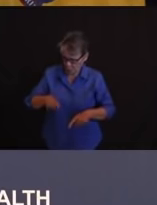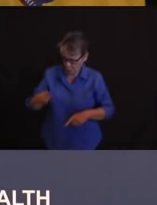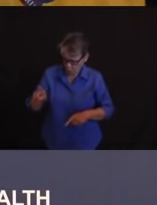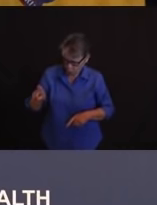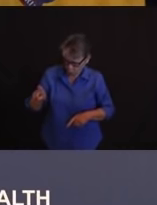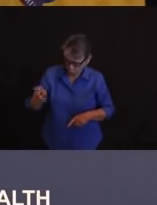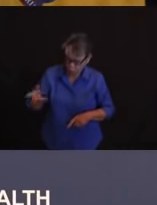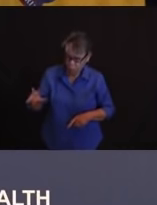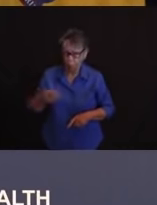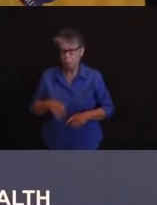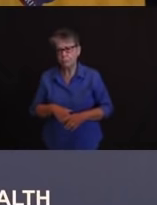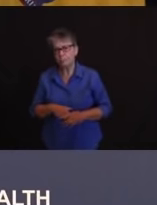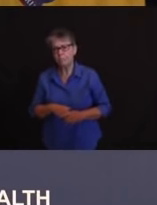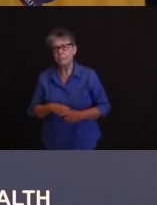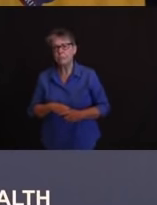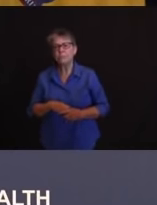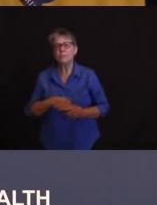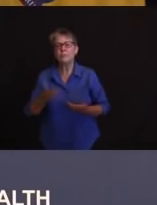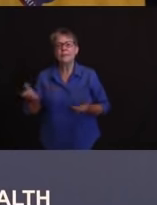Excuse me.